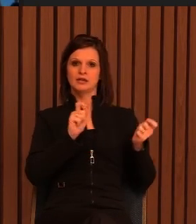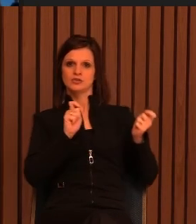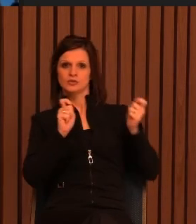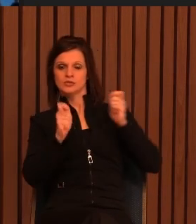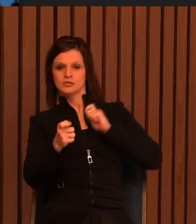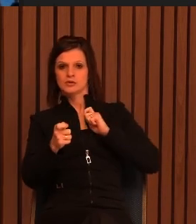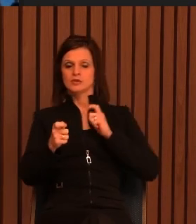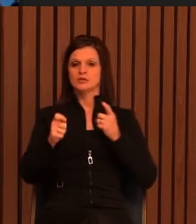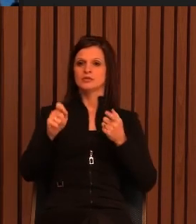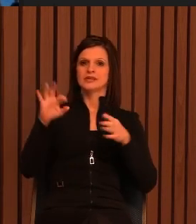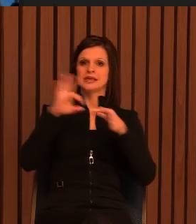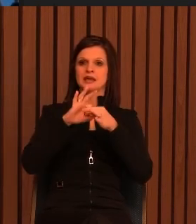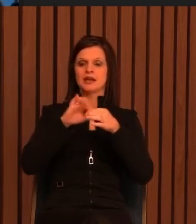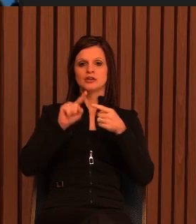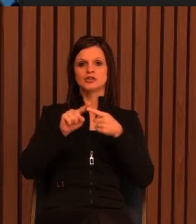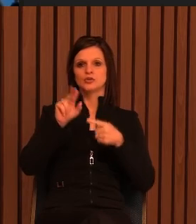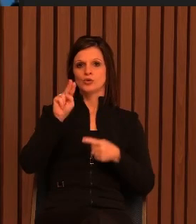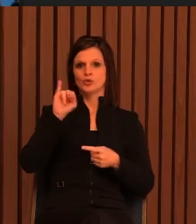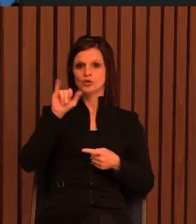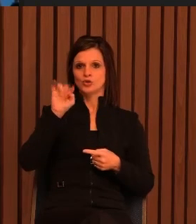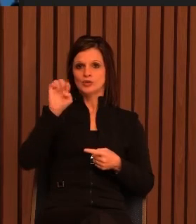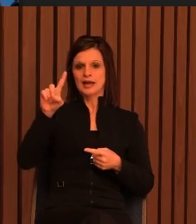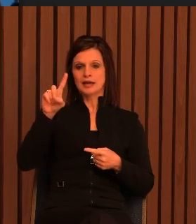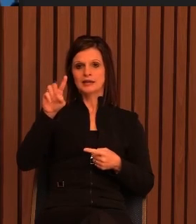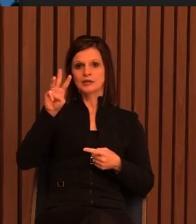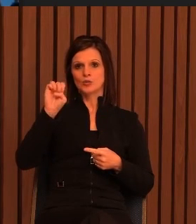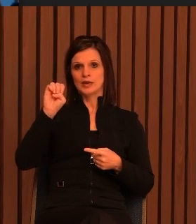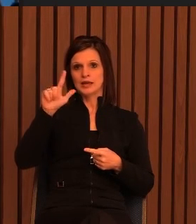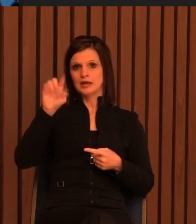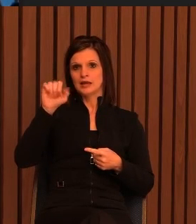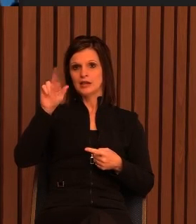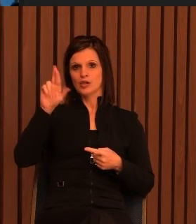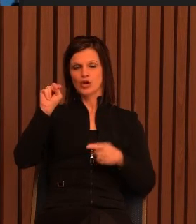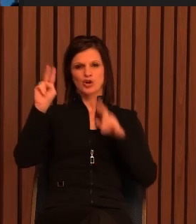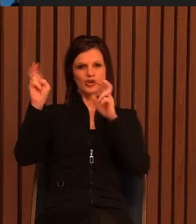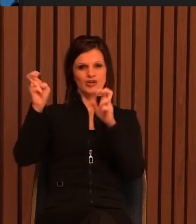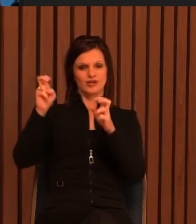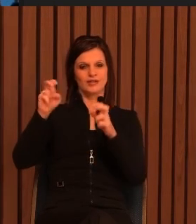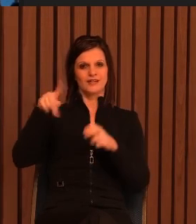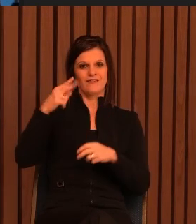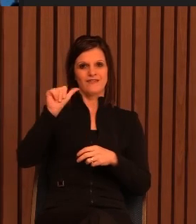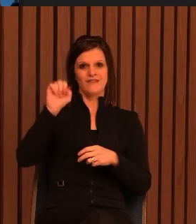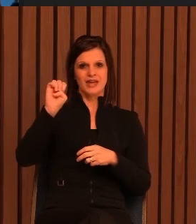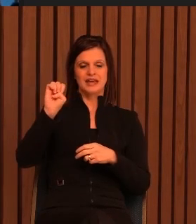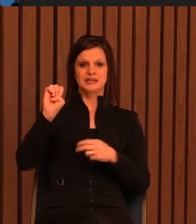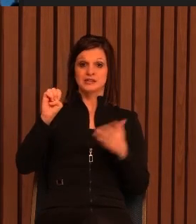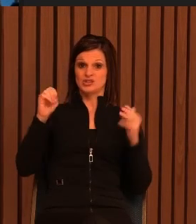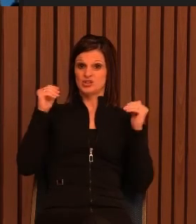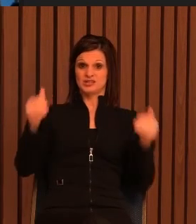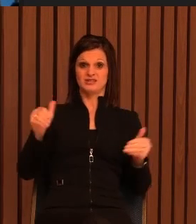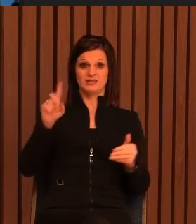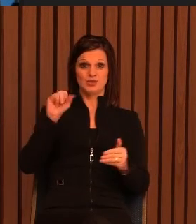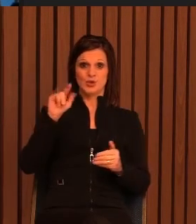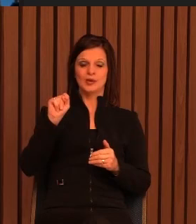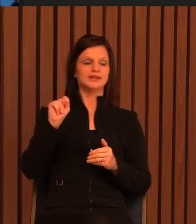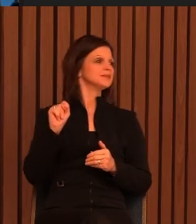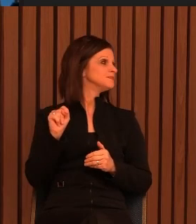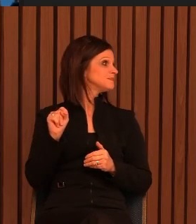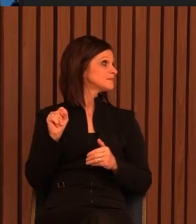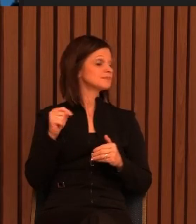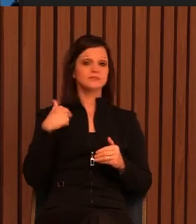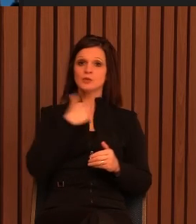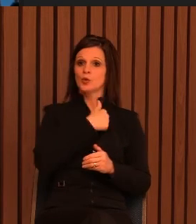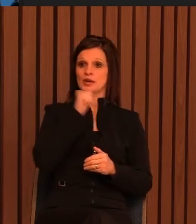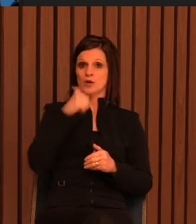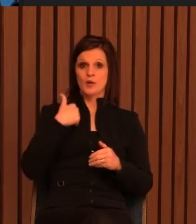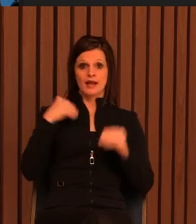phase. Just do it. That's right. That's right. So we don't have any other